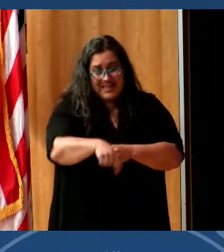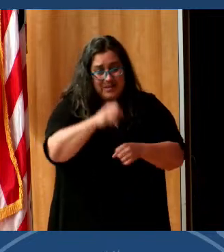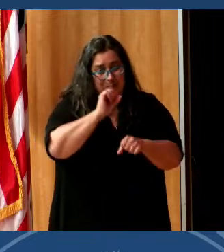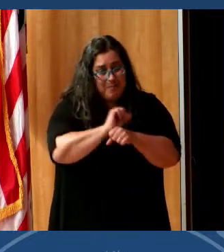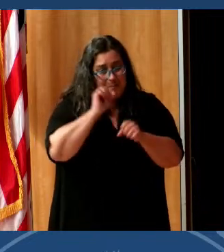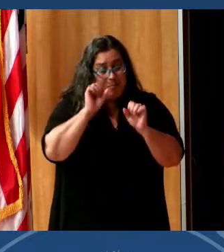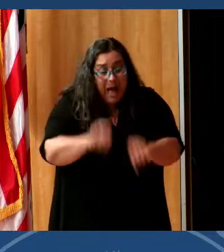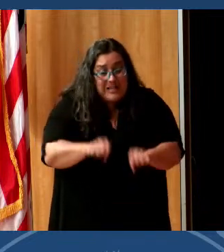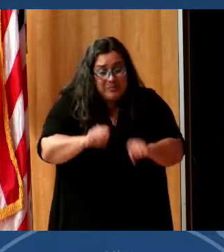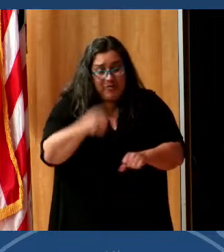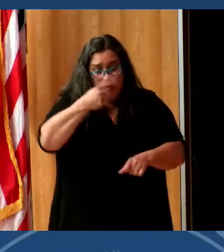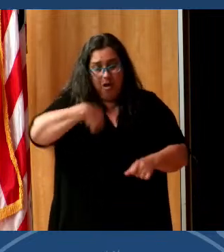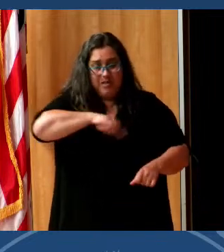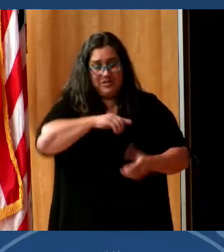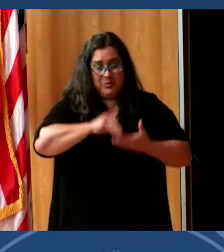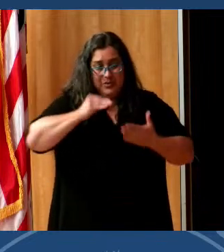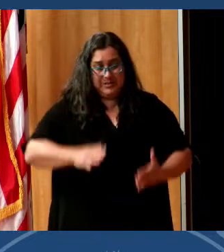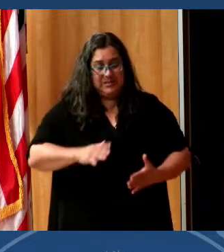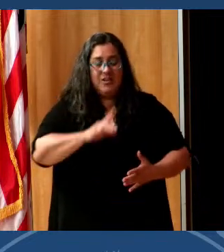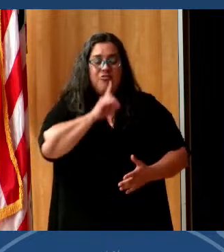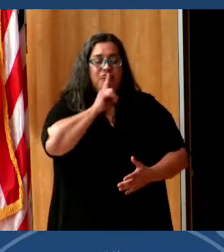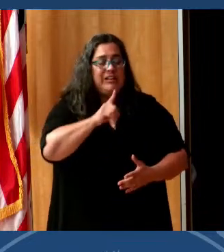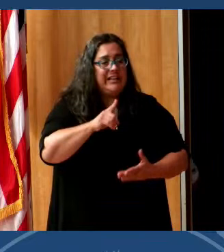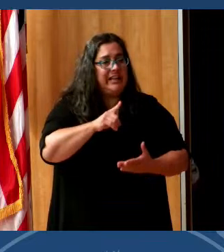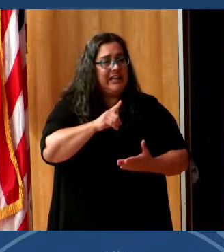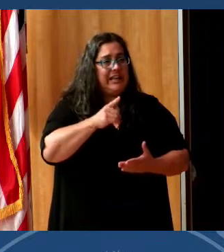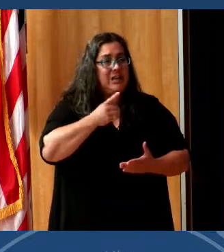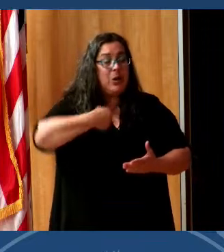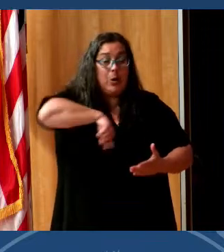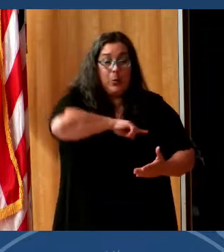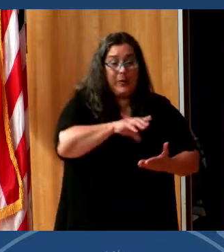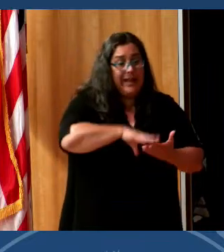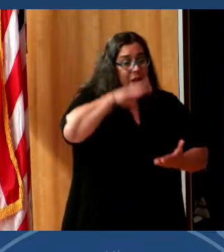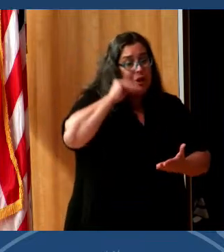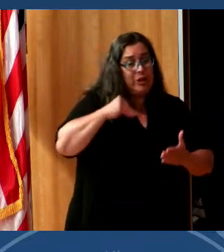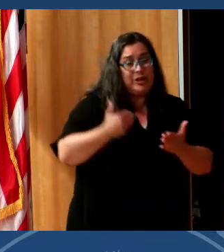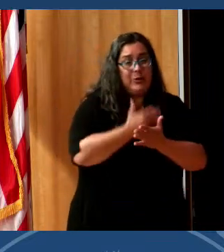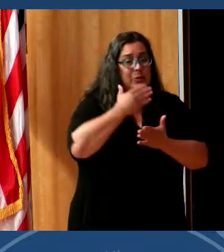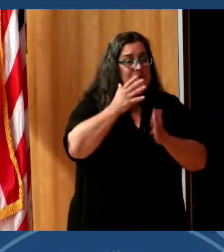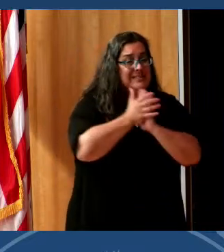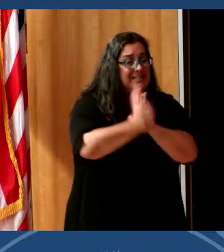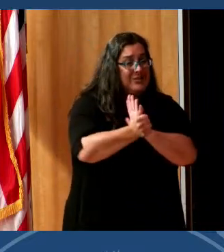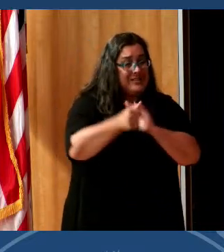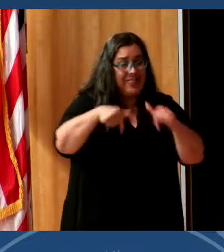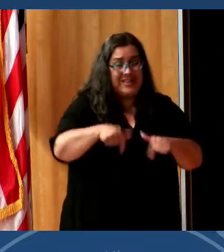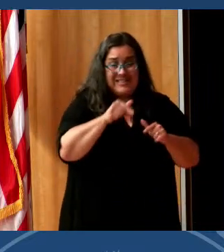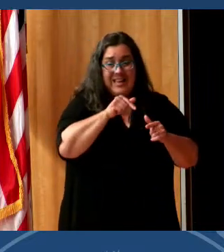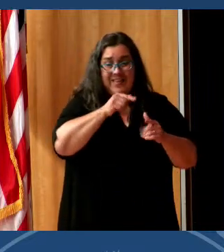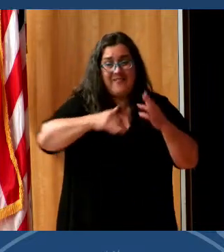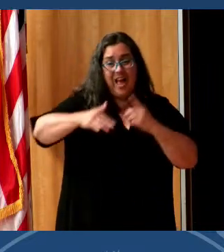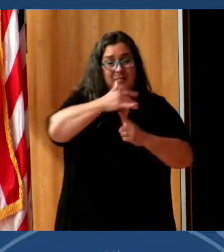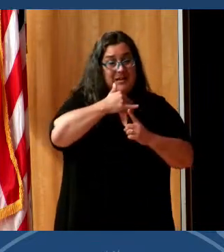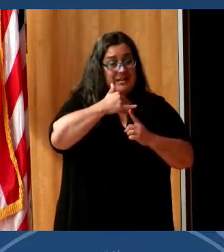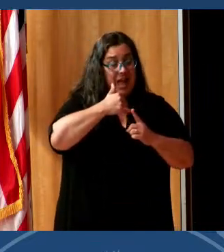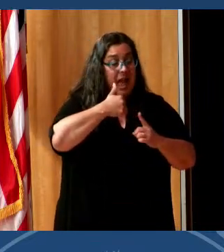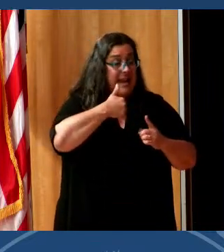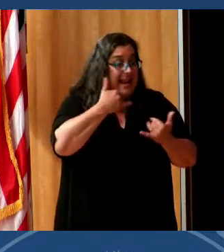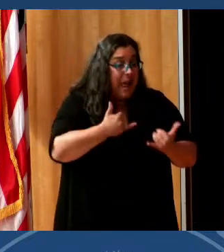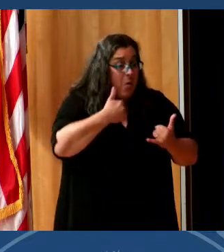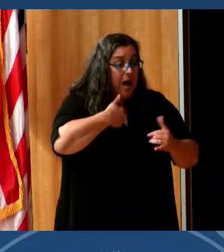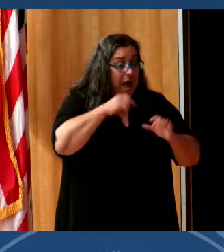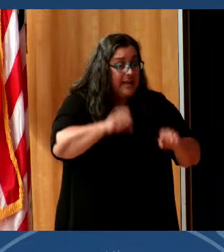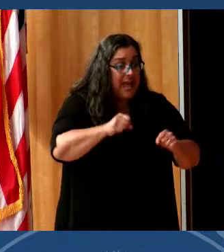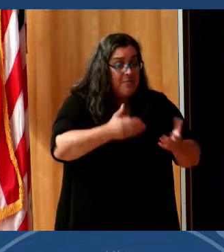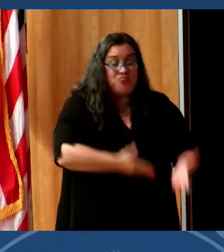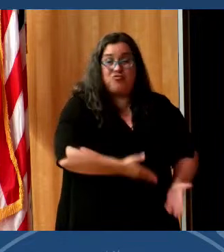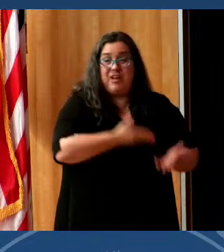students. We will learn new skills in this environment, and I will take some of these skills that I have learned for the